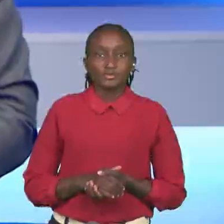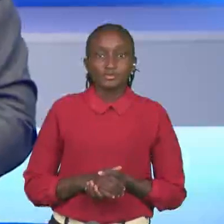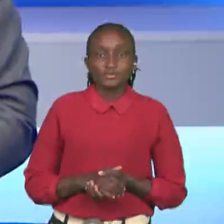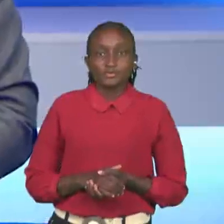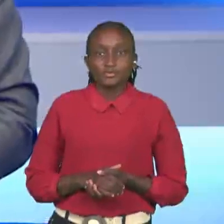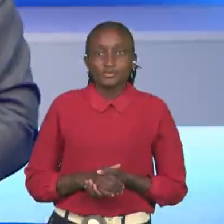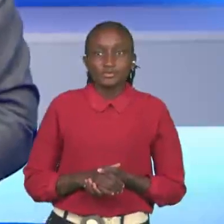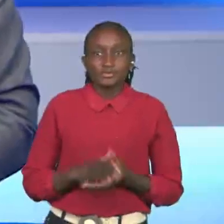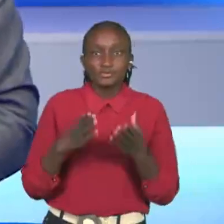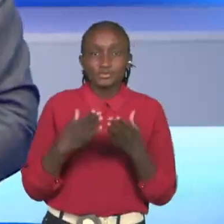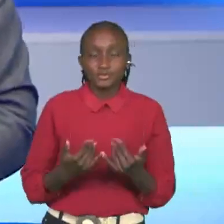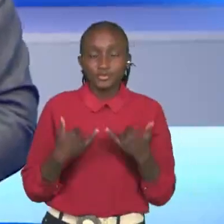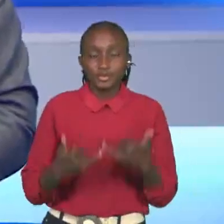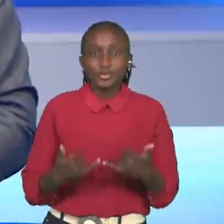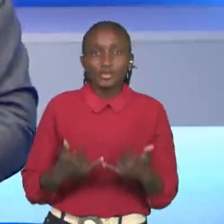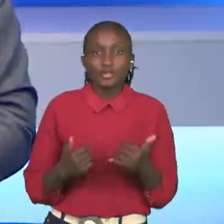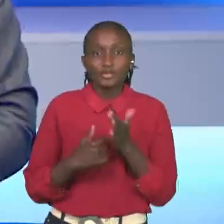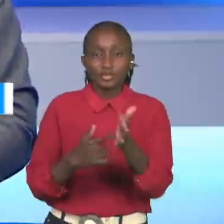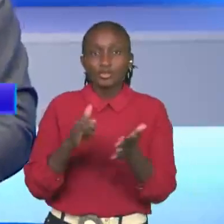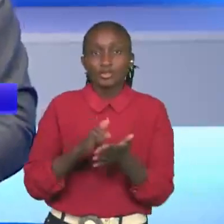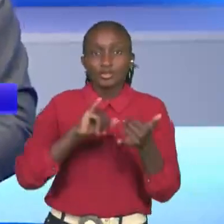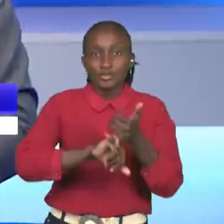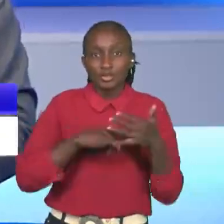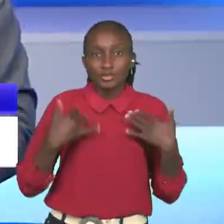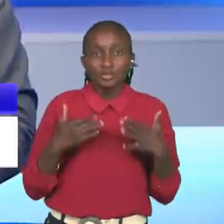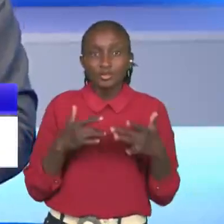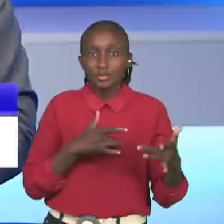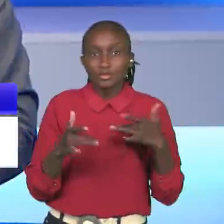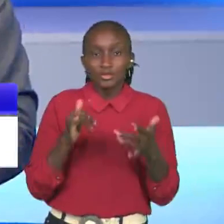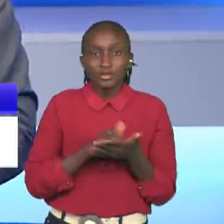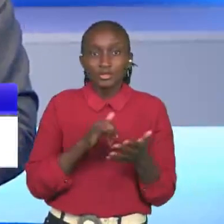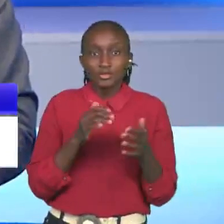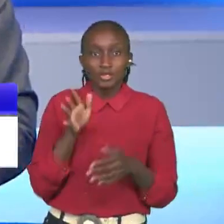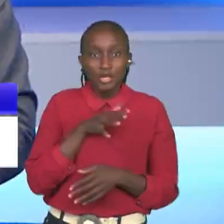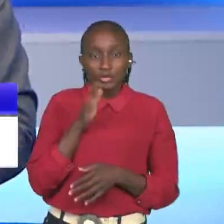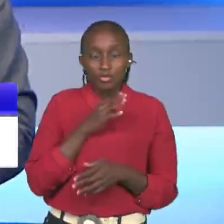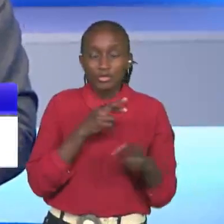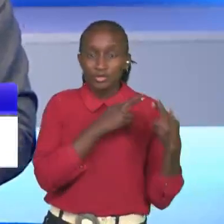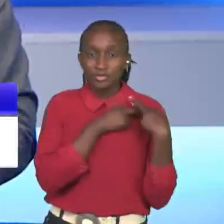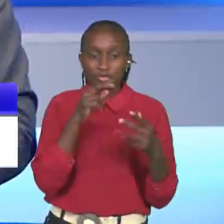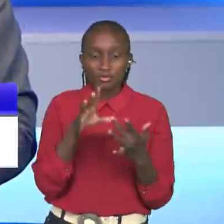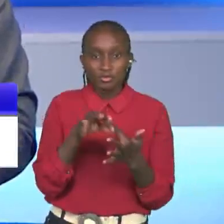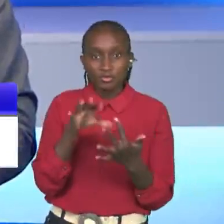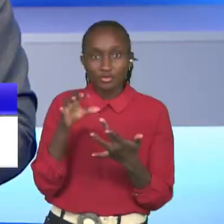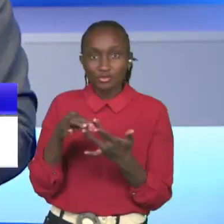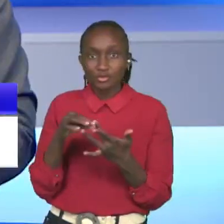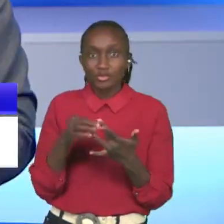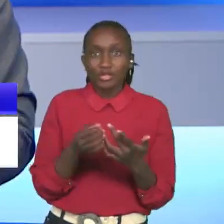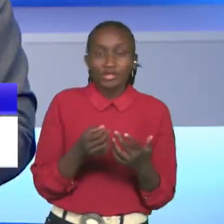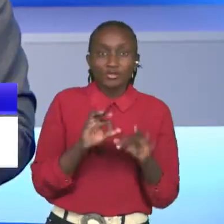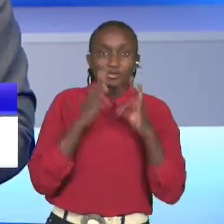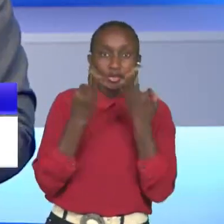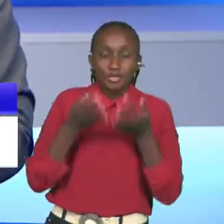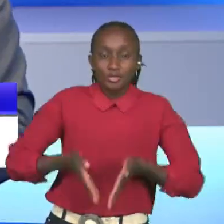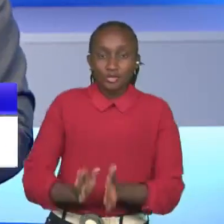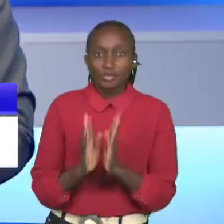It is now emerging that married couples still consider it a woman's responsibility to choose which contraceptive method to use, with men still